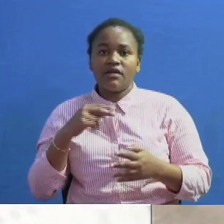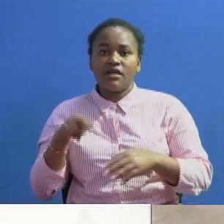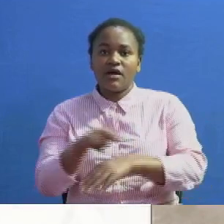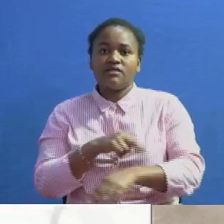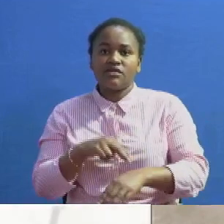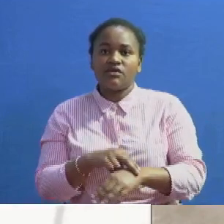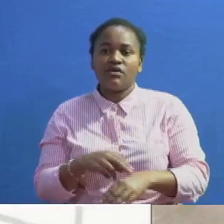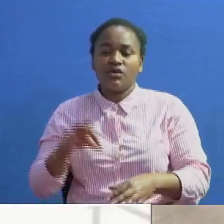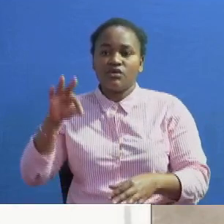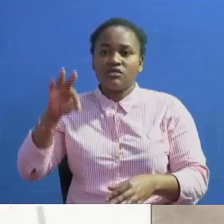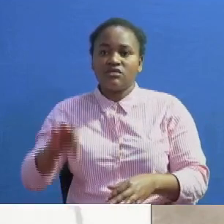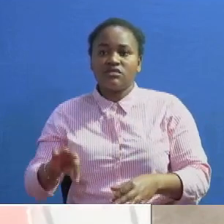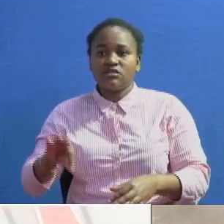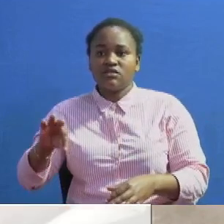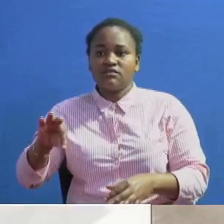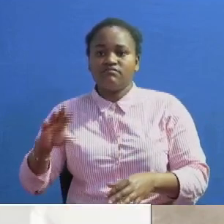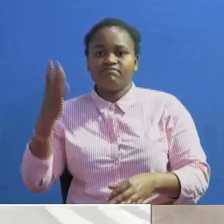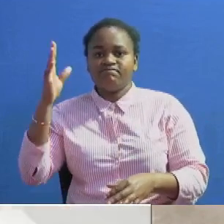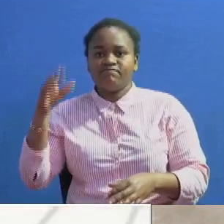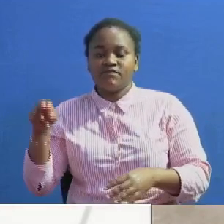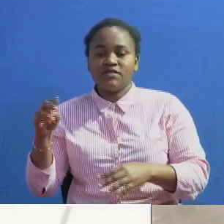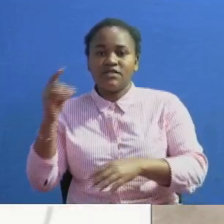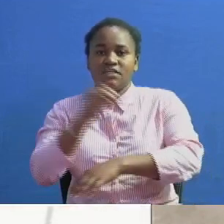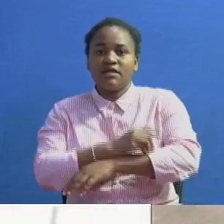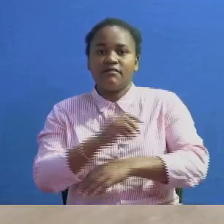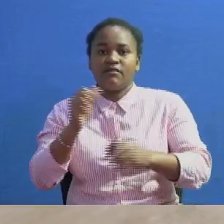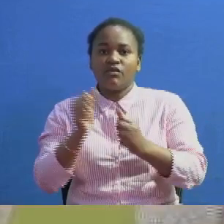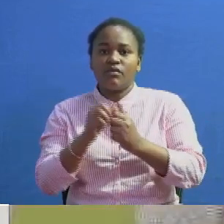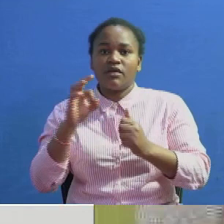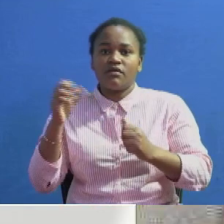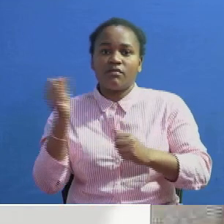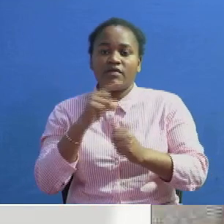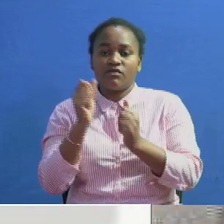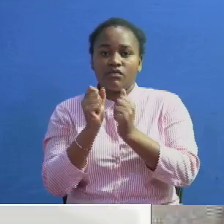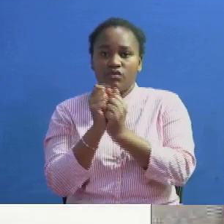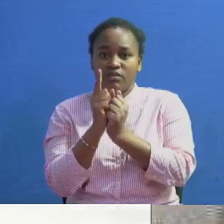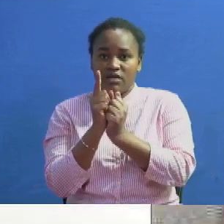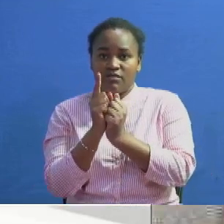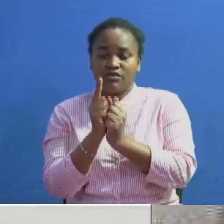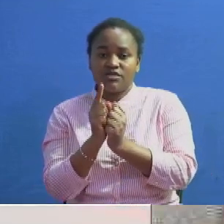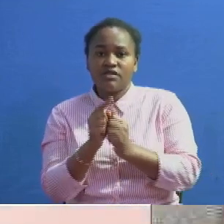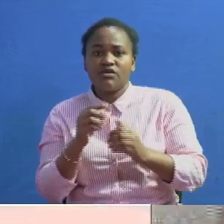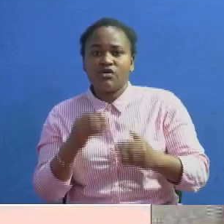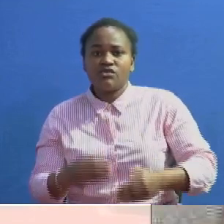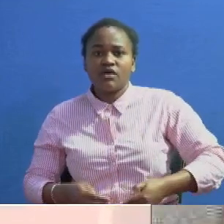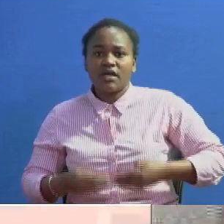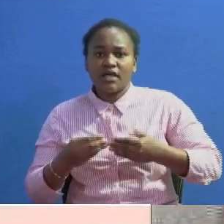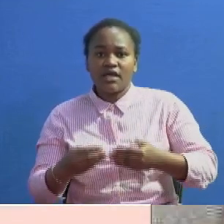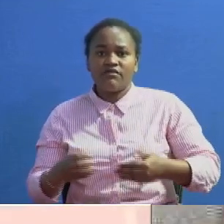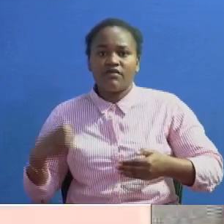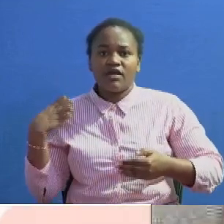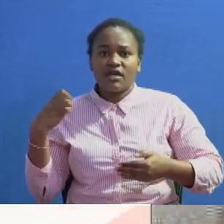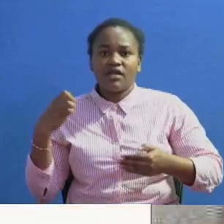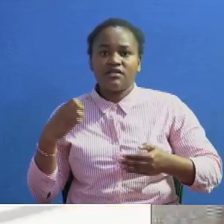Day set for the next Monday, the 13th of November. The parliamentarians also gave out